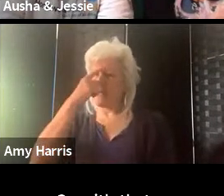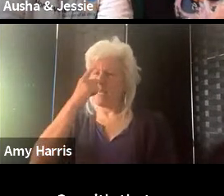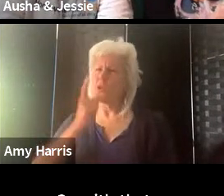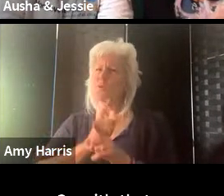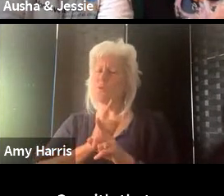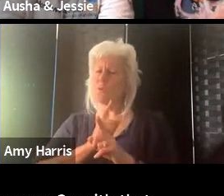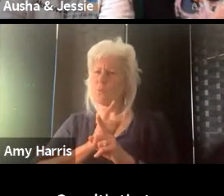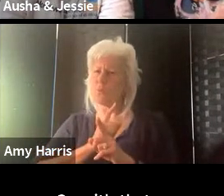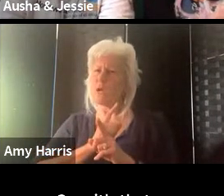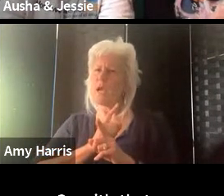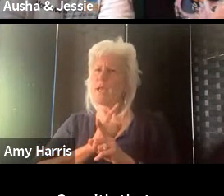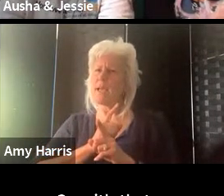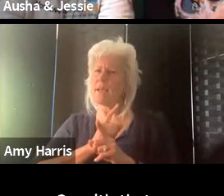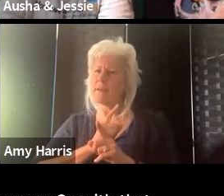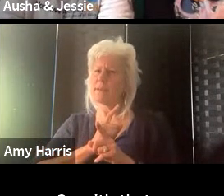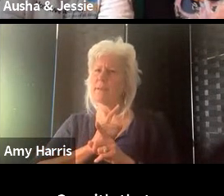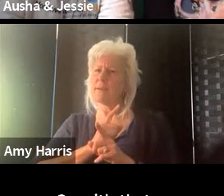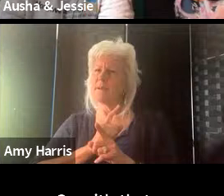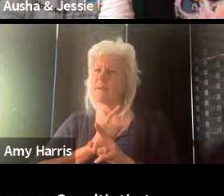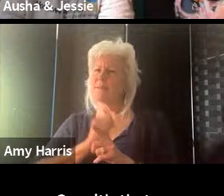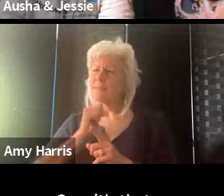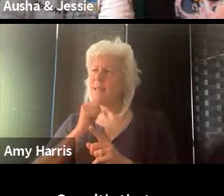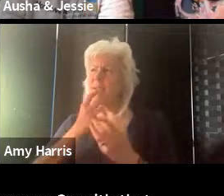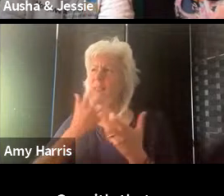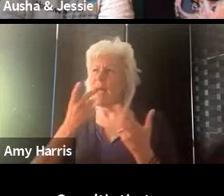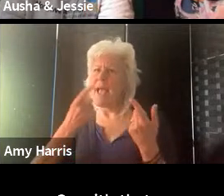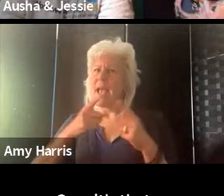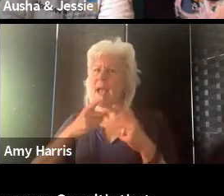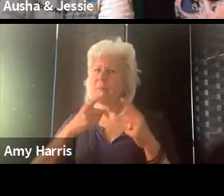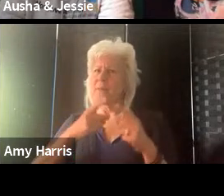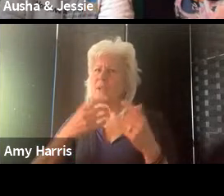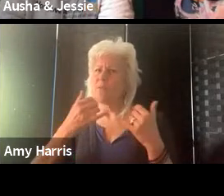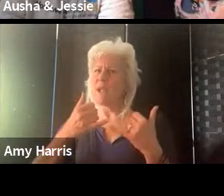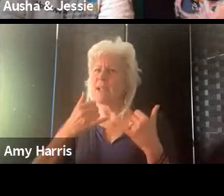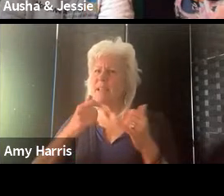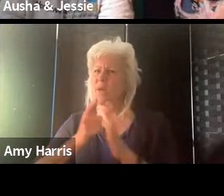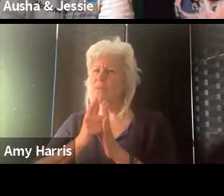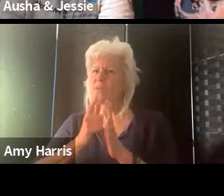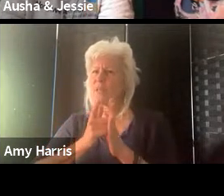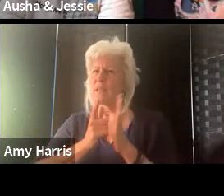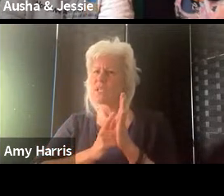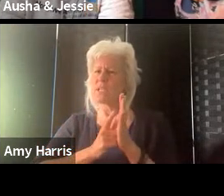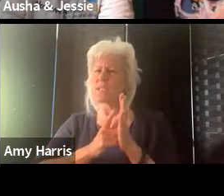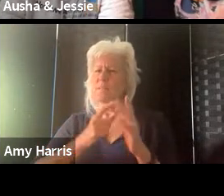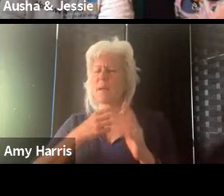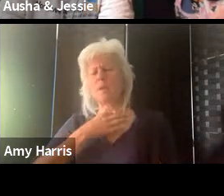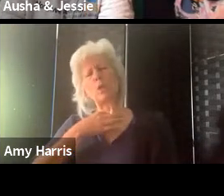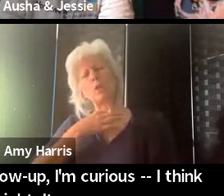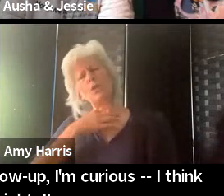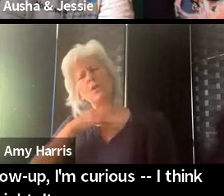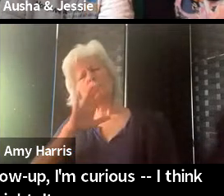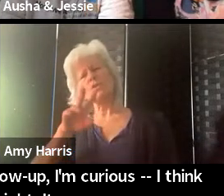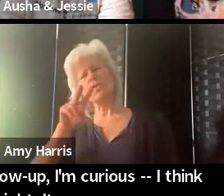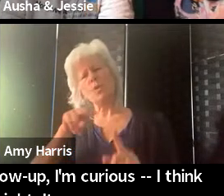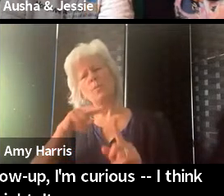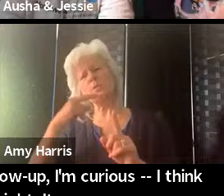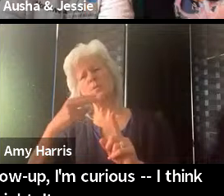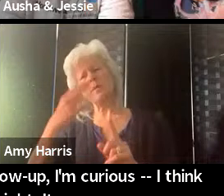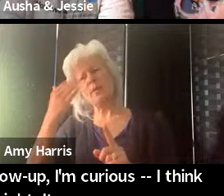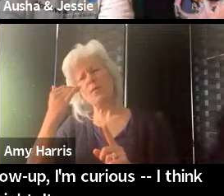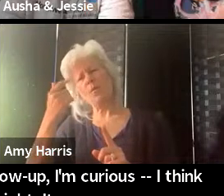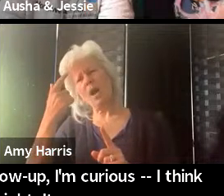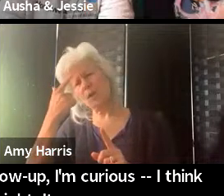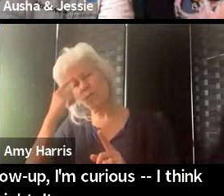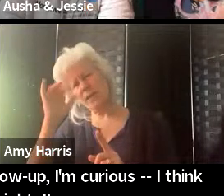like there's a kind of a lull in legislation right now. I'm curious your perspective on why you think that is